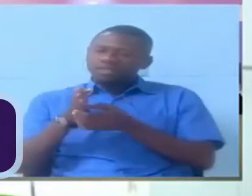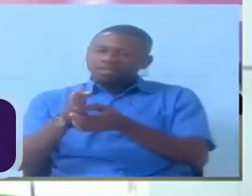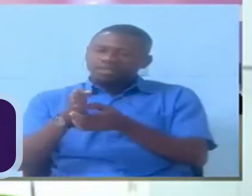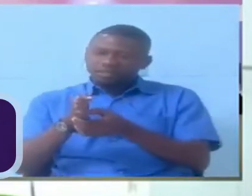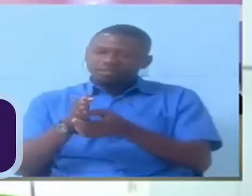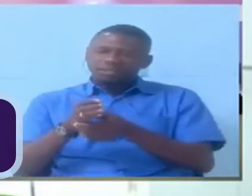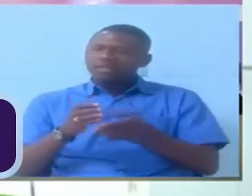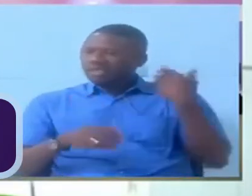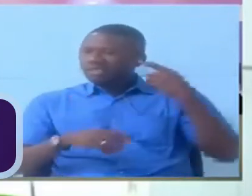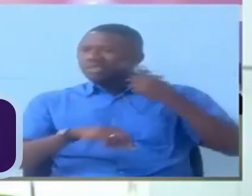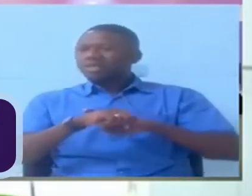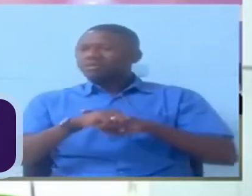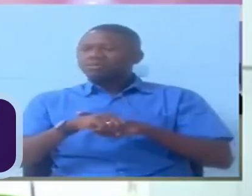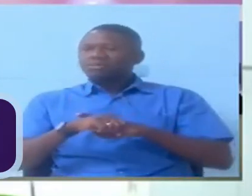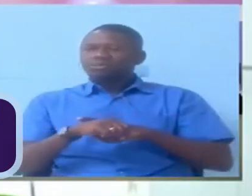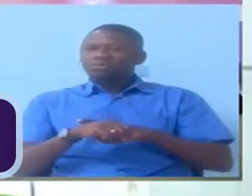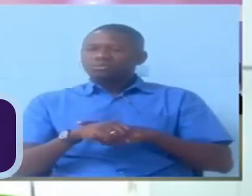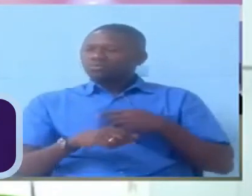That's